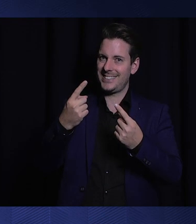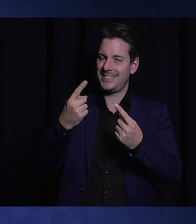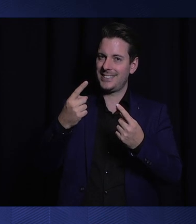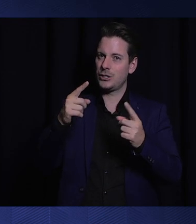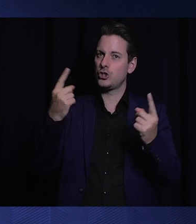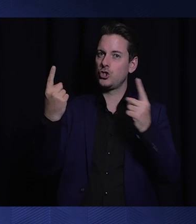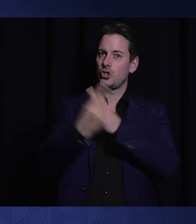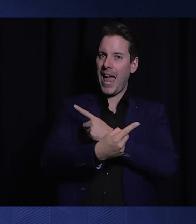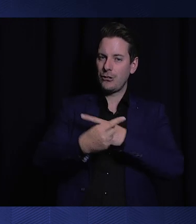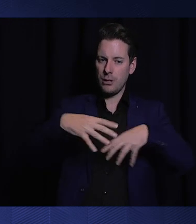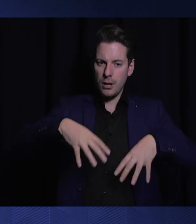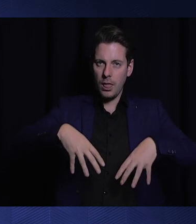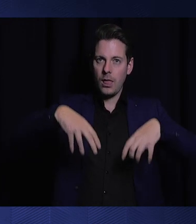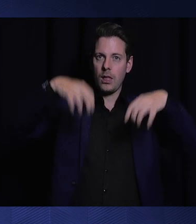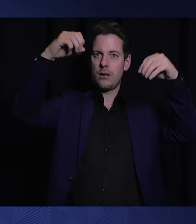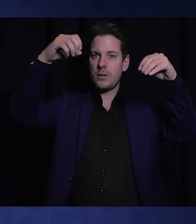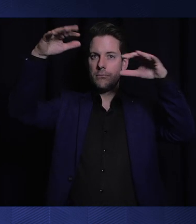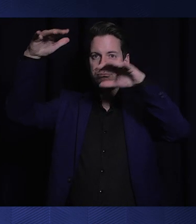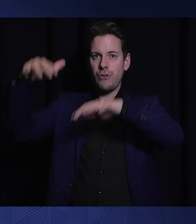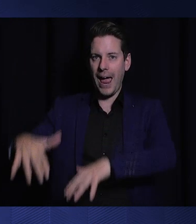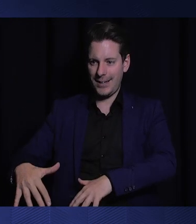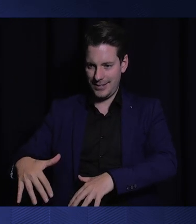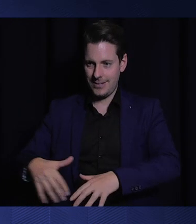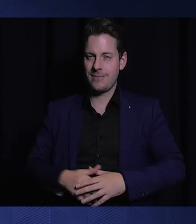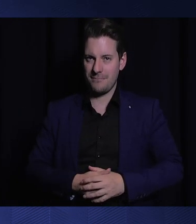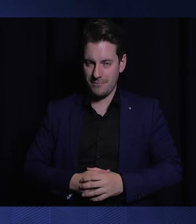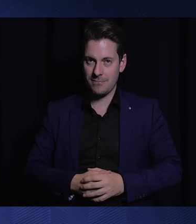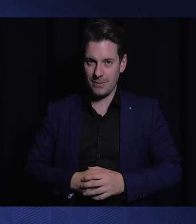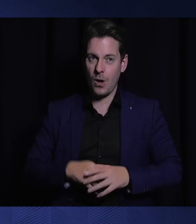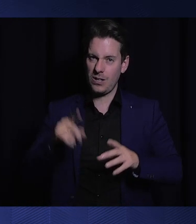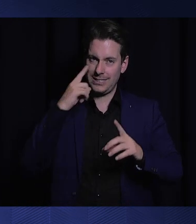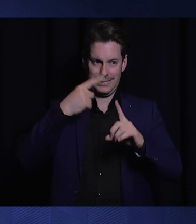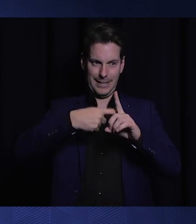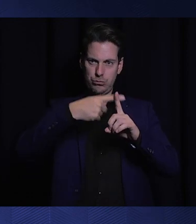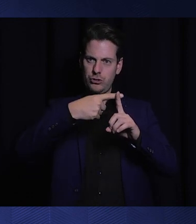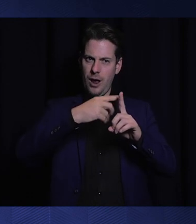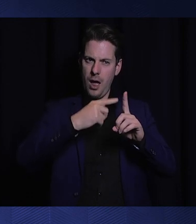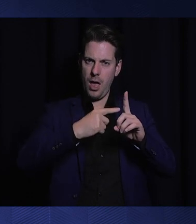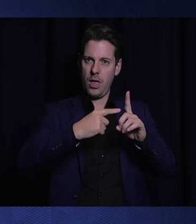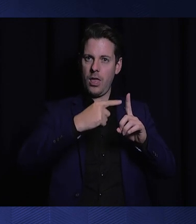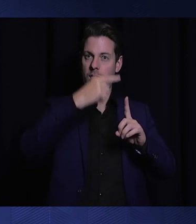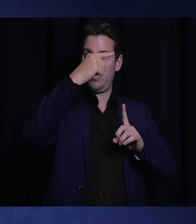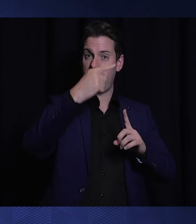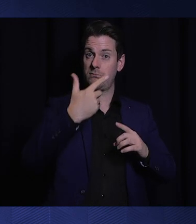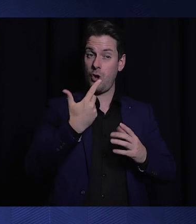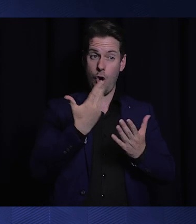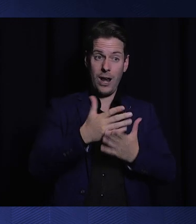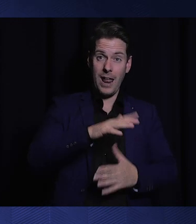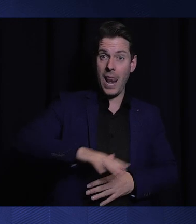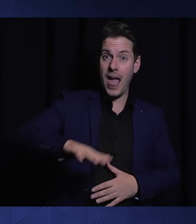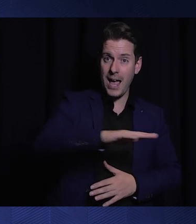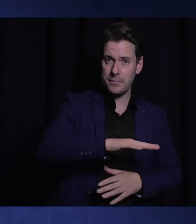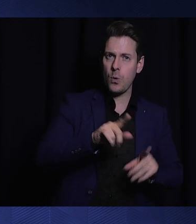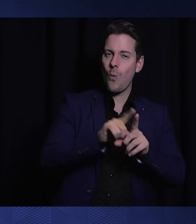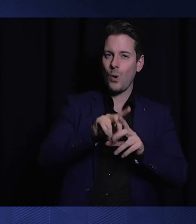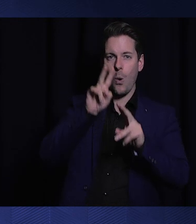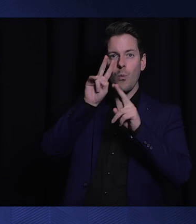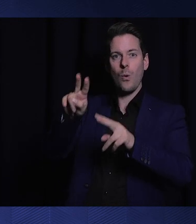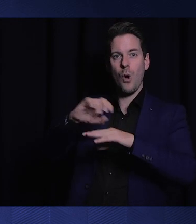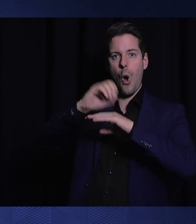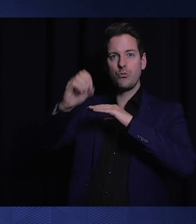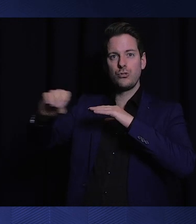precipitation patterns, and also with the rising of the temperatures, not just only for the land, but also the temperature within the